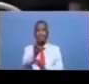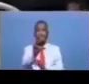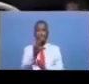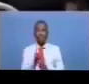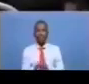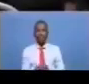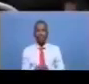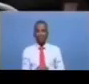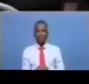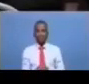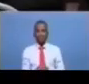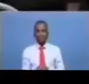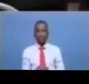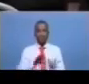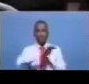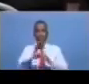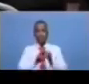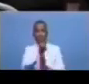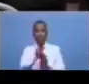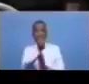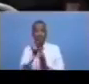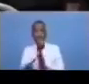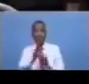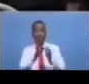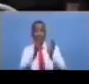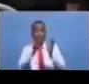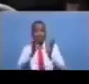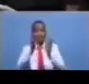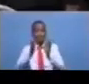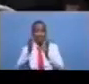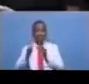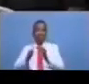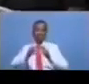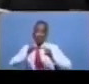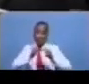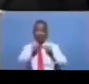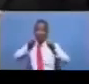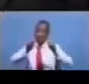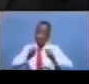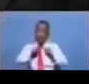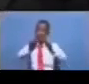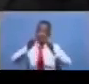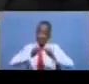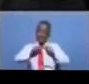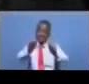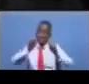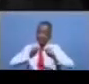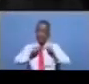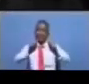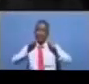are exploring all options, and we are fighting this case to the very end. And we are assuring